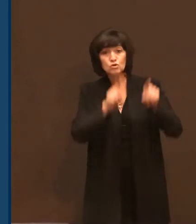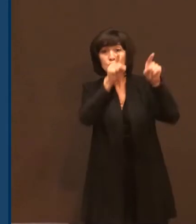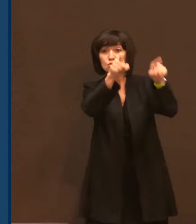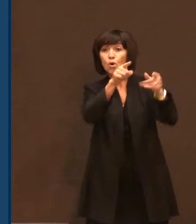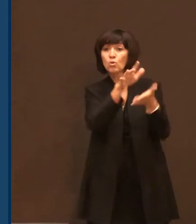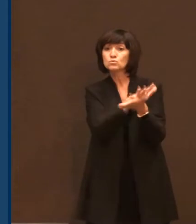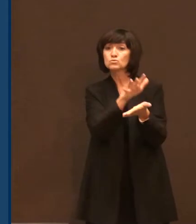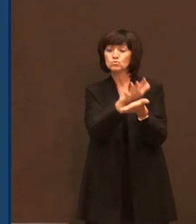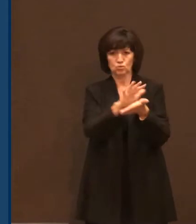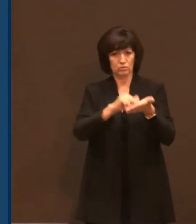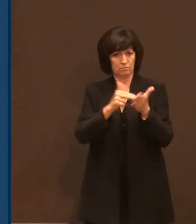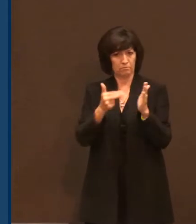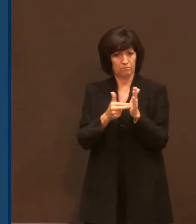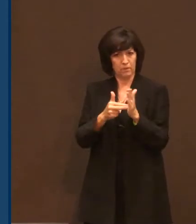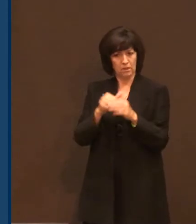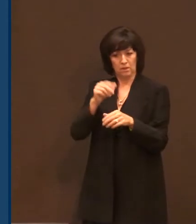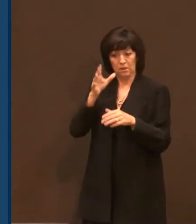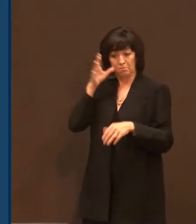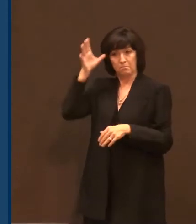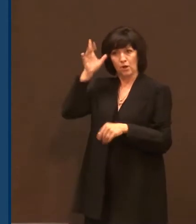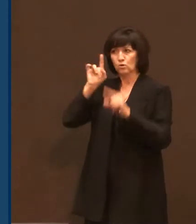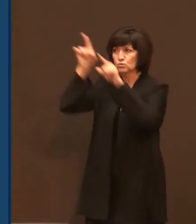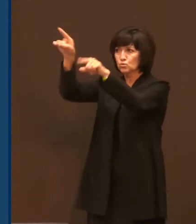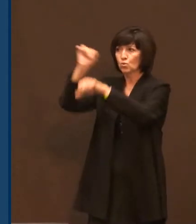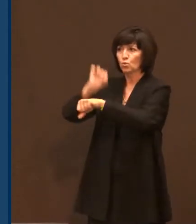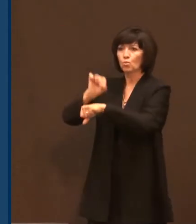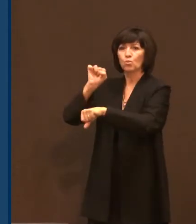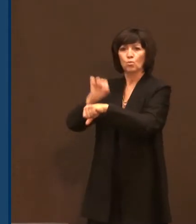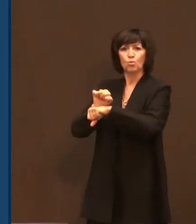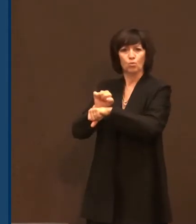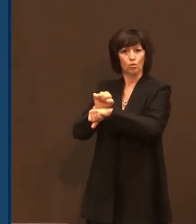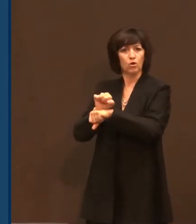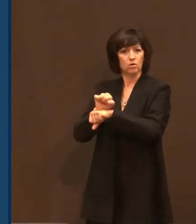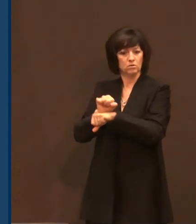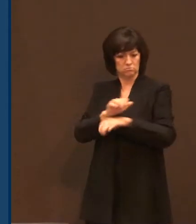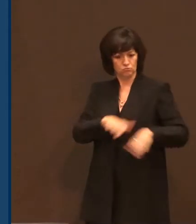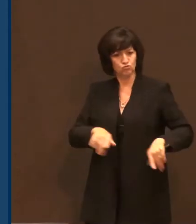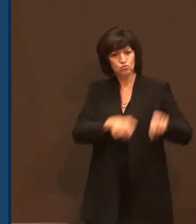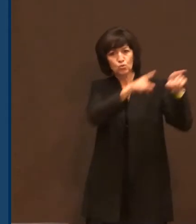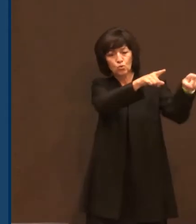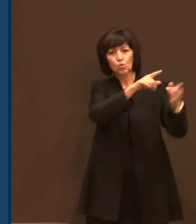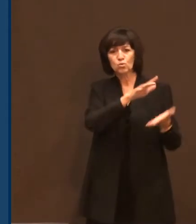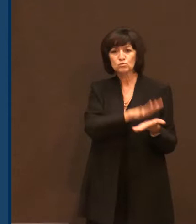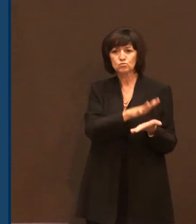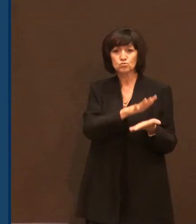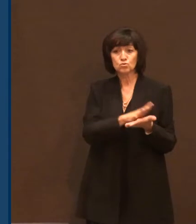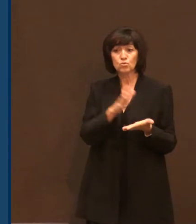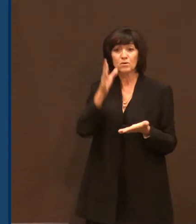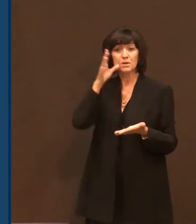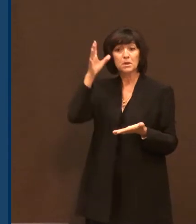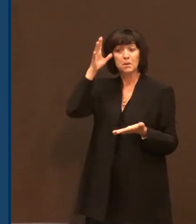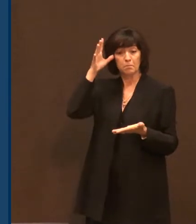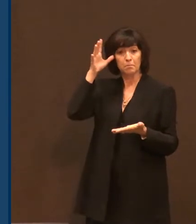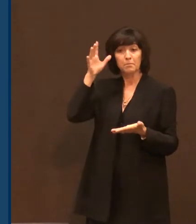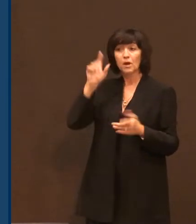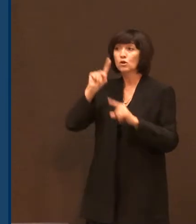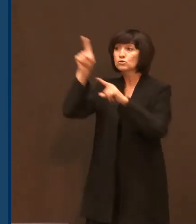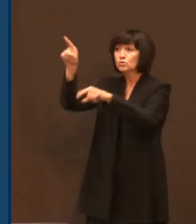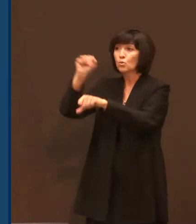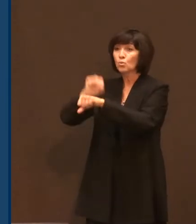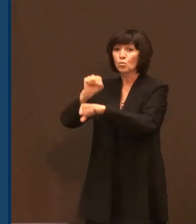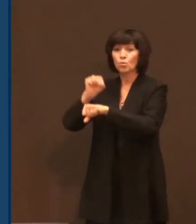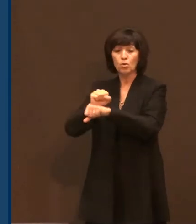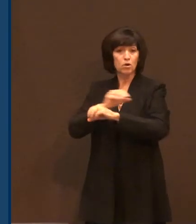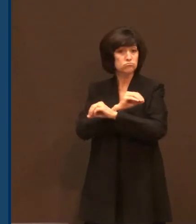parents who go to work every day. And as parents go back to work, and increasingly more parents